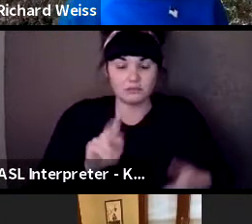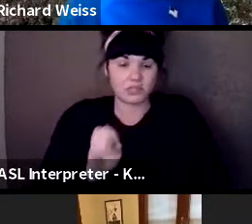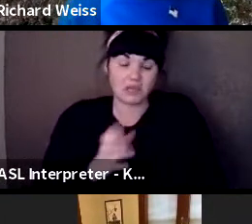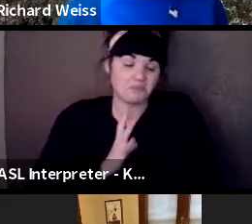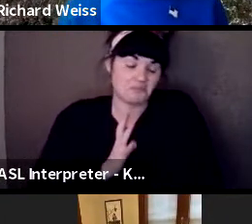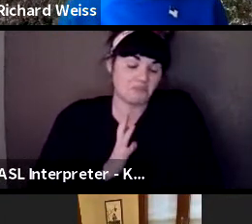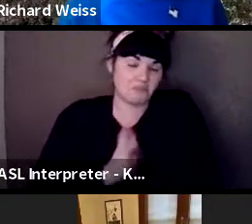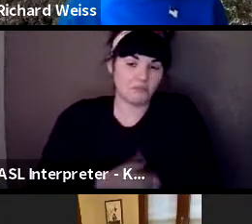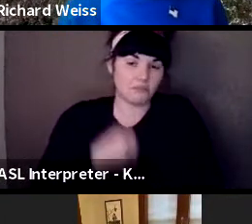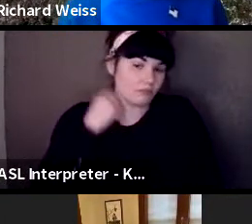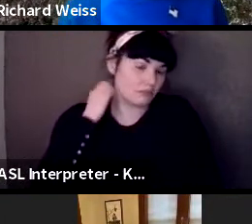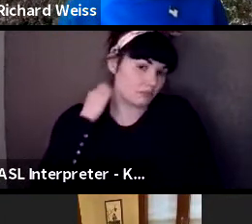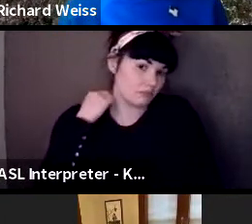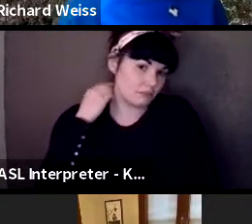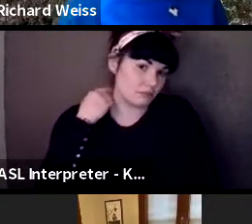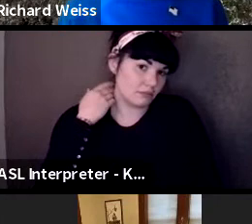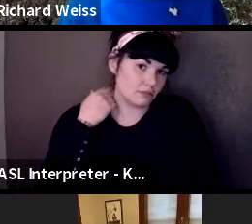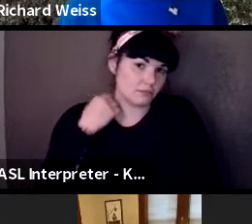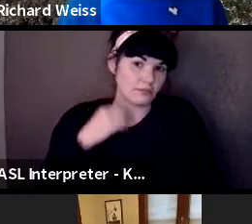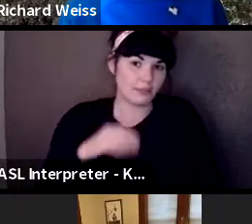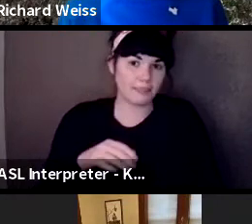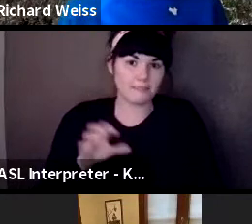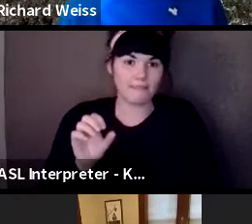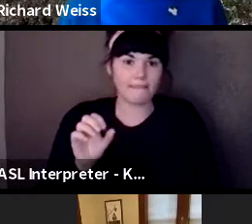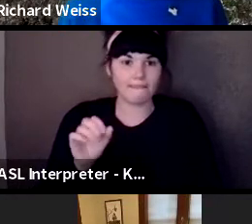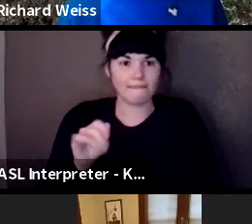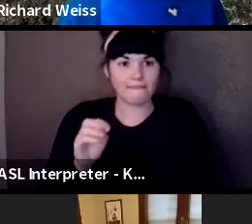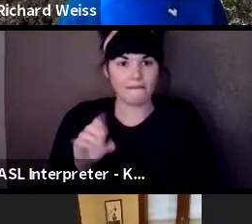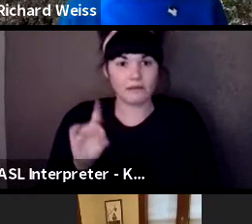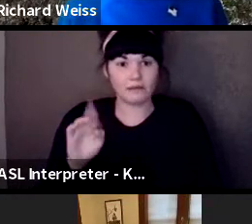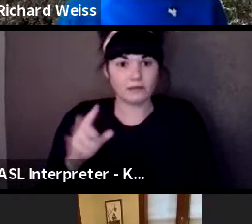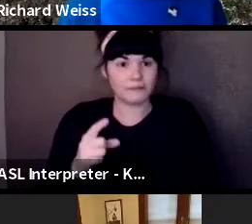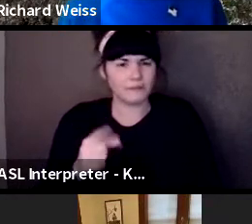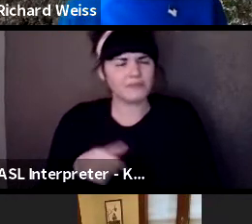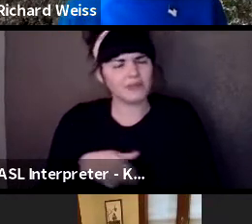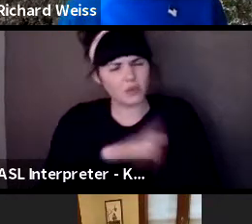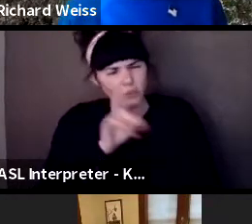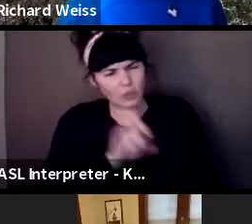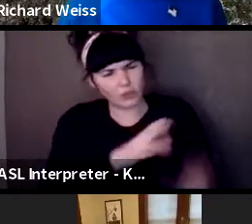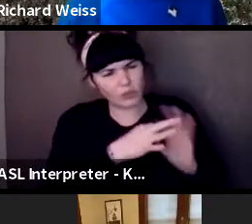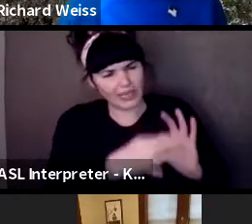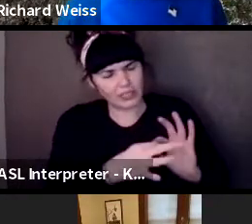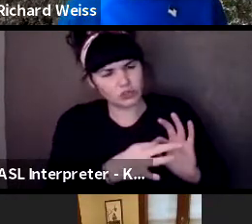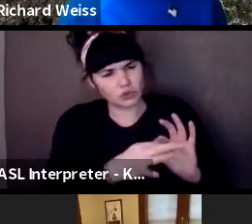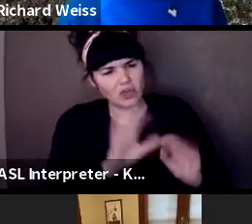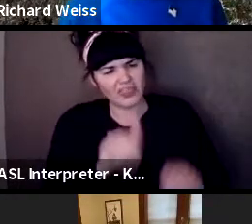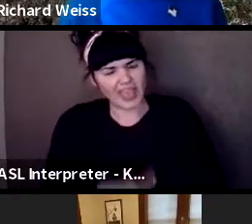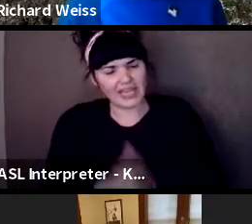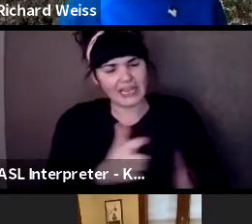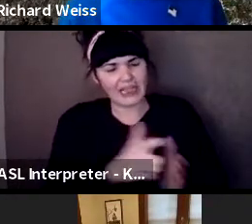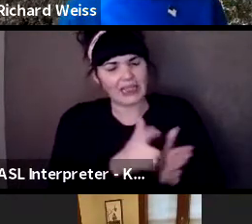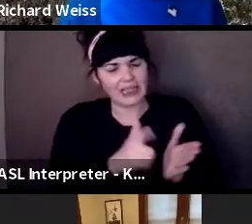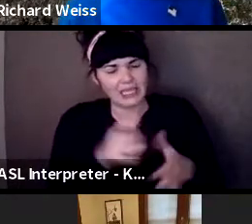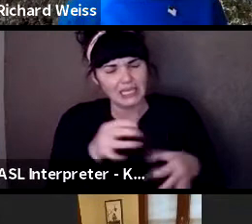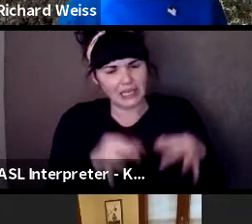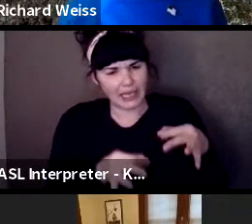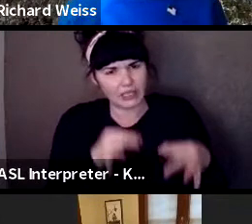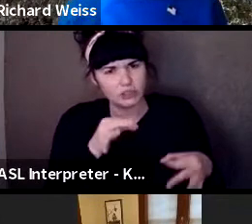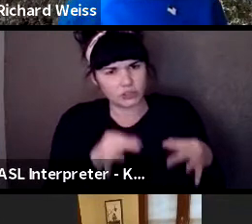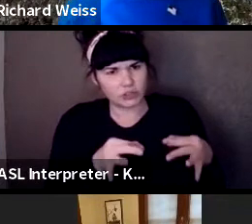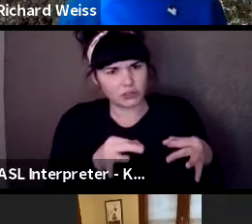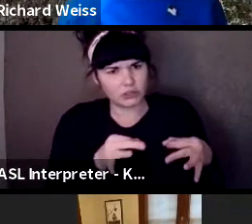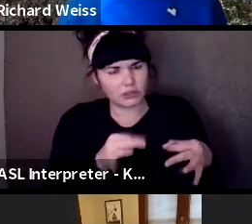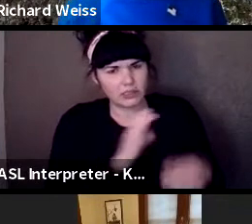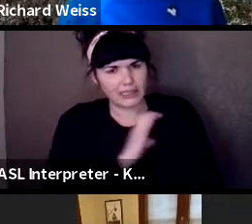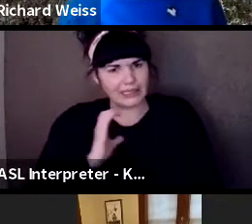Let me ask you a question about the litigation counsel. Is there an additional attorney that we're going